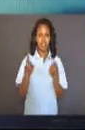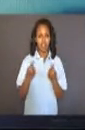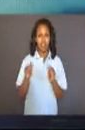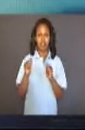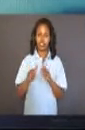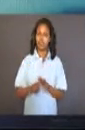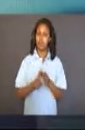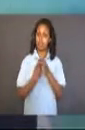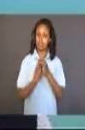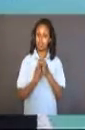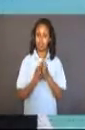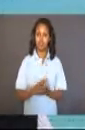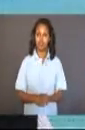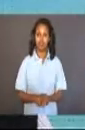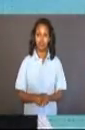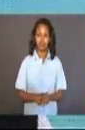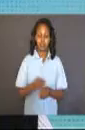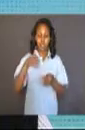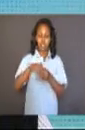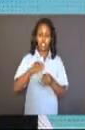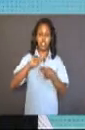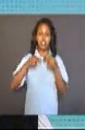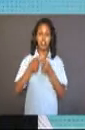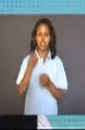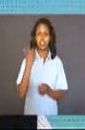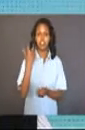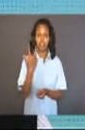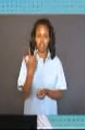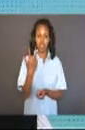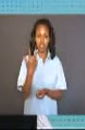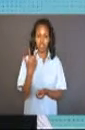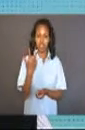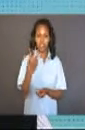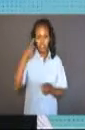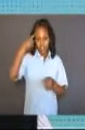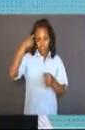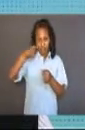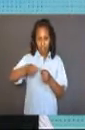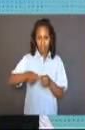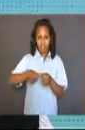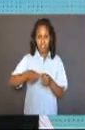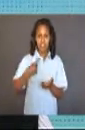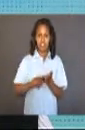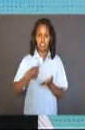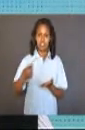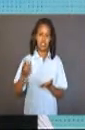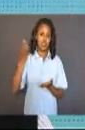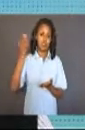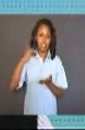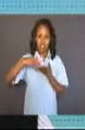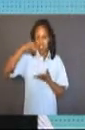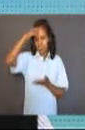us begin. In Unit 3, remember that we